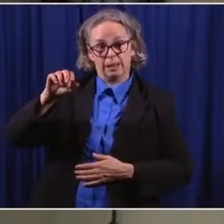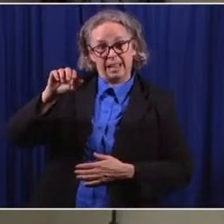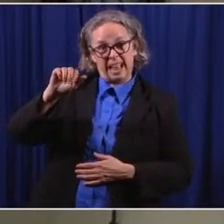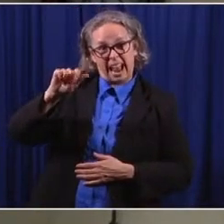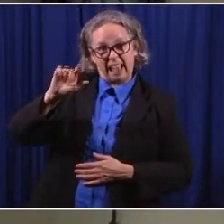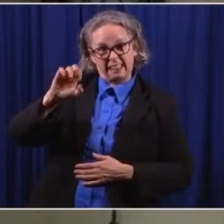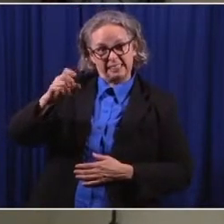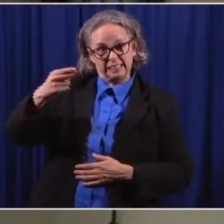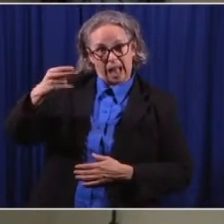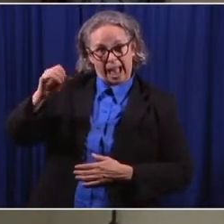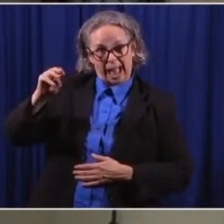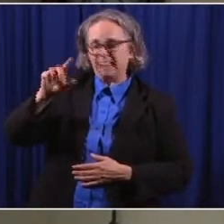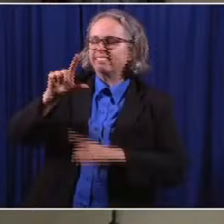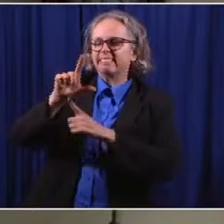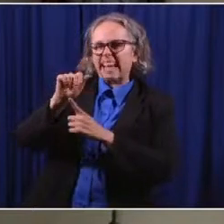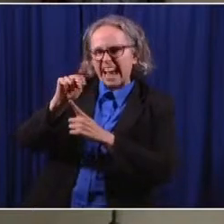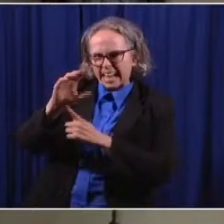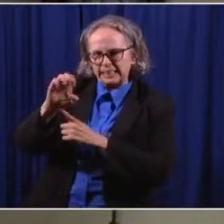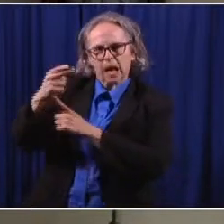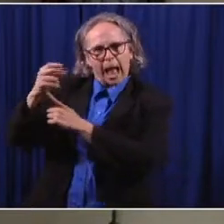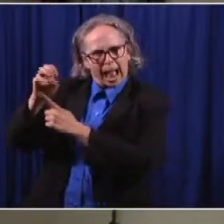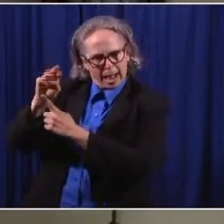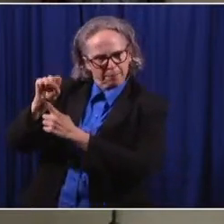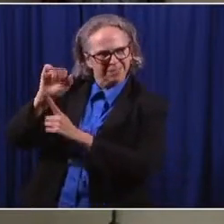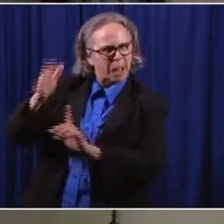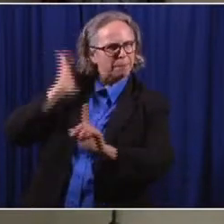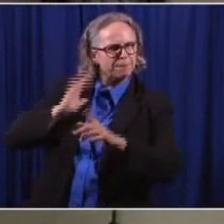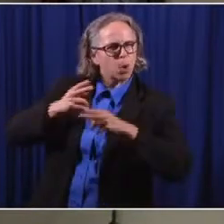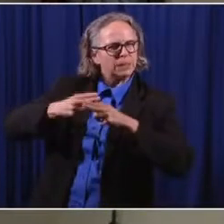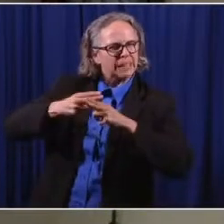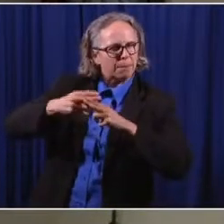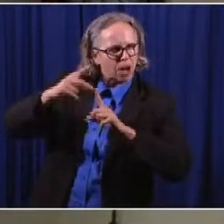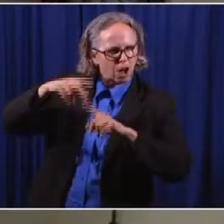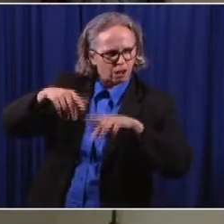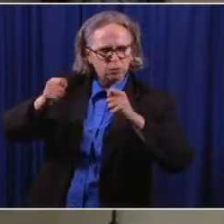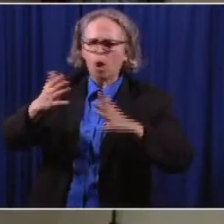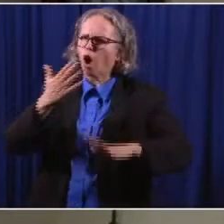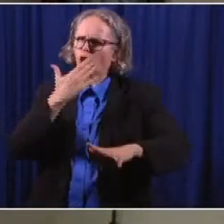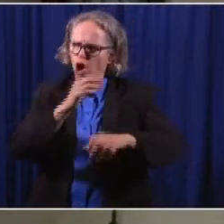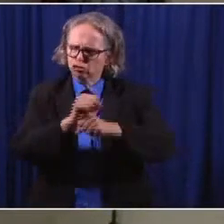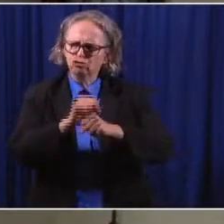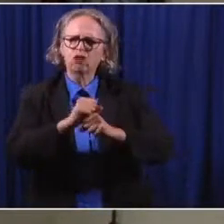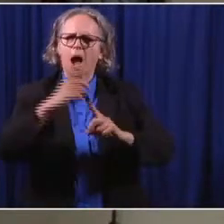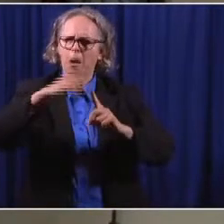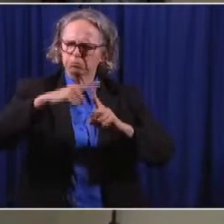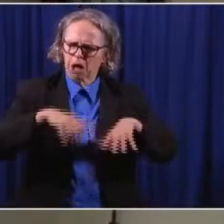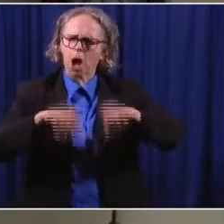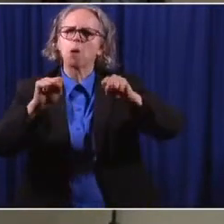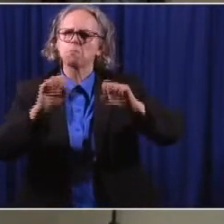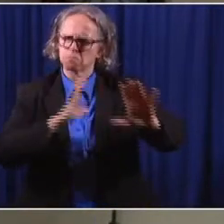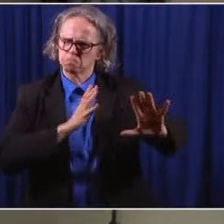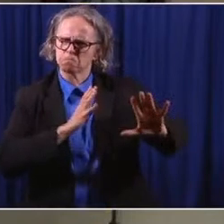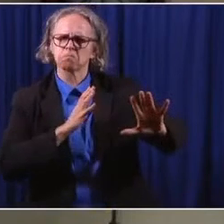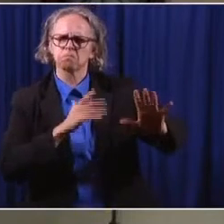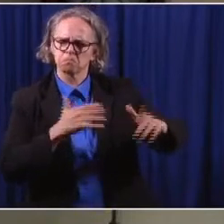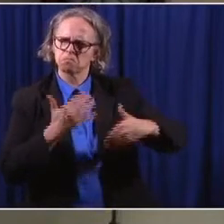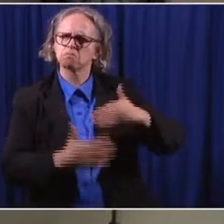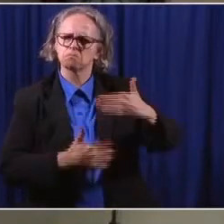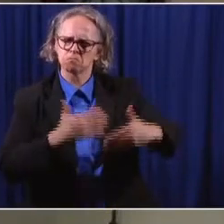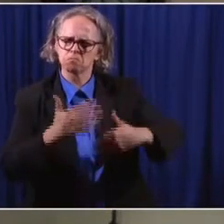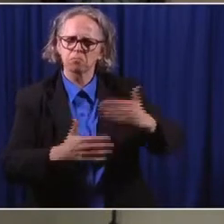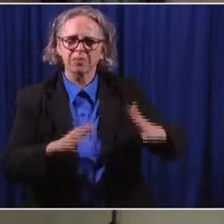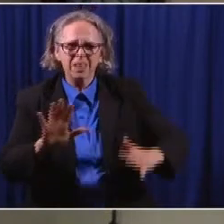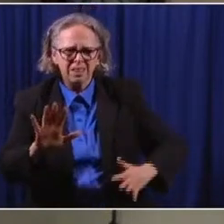always better to have a permanent director. It's, I think, particularly good with this director, with her